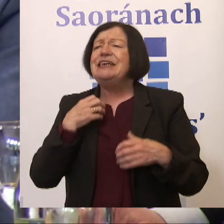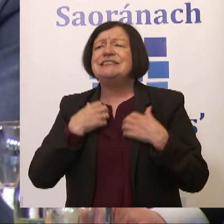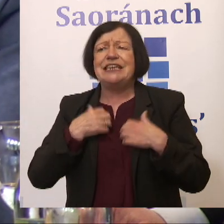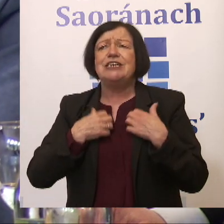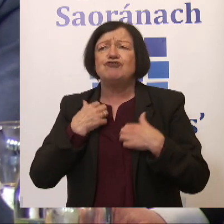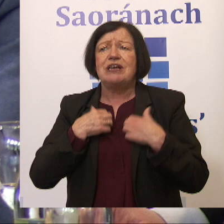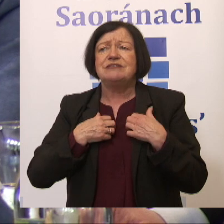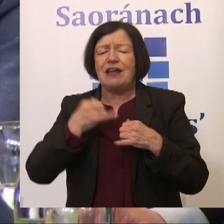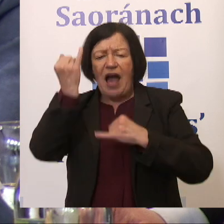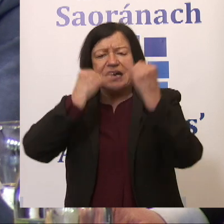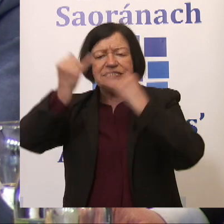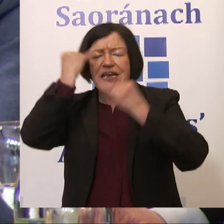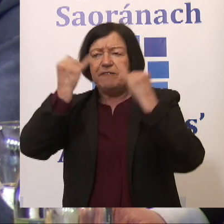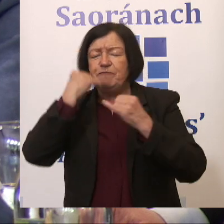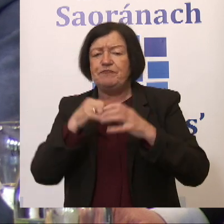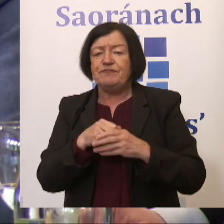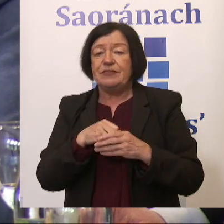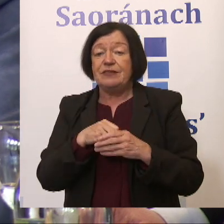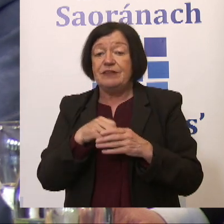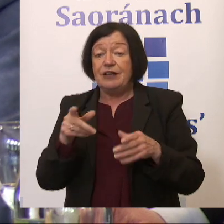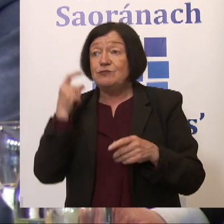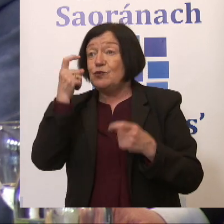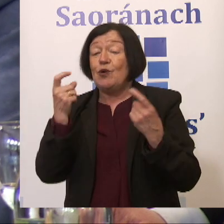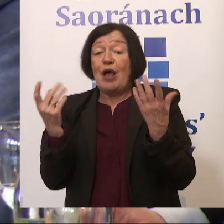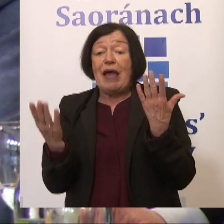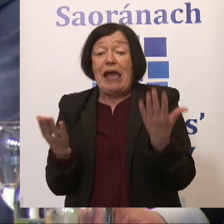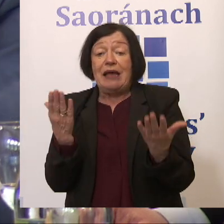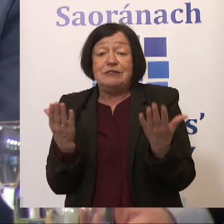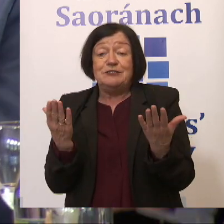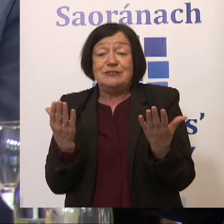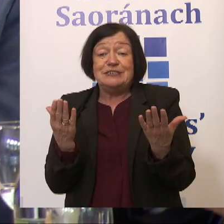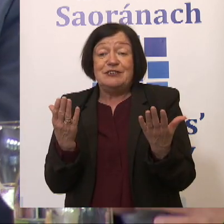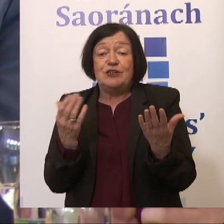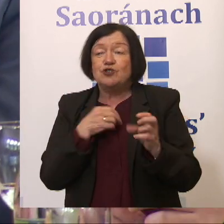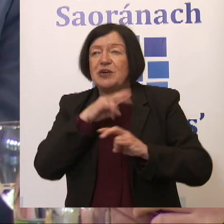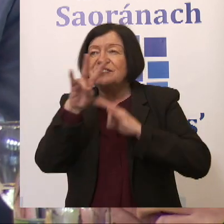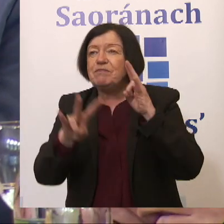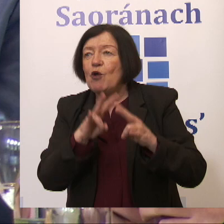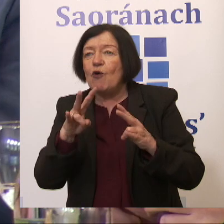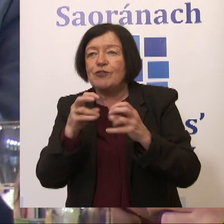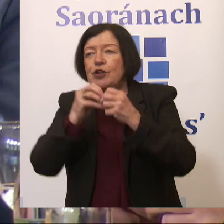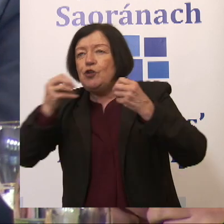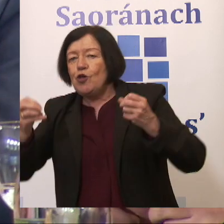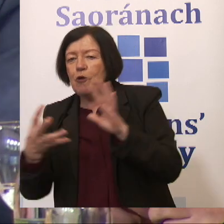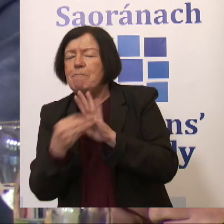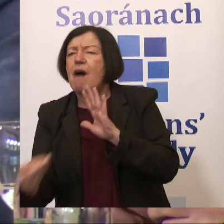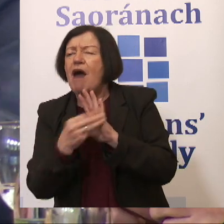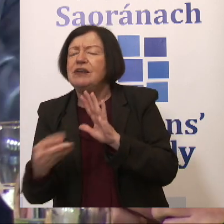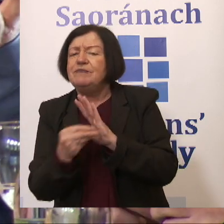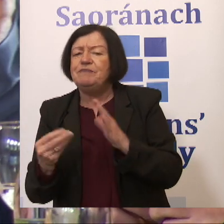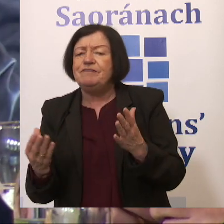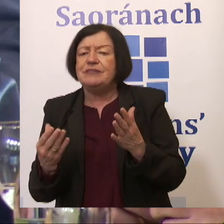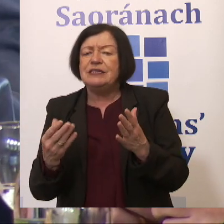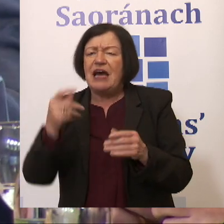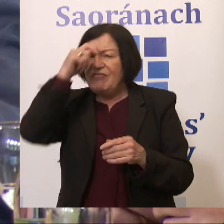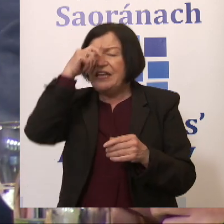interesting concept, and if it's one you want to explore as an alternative model, or as you might